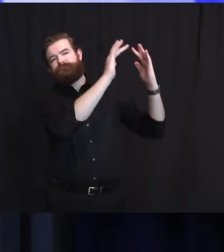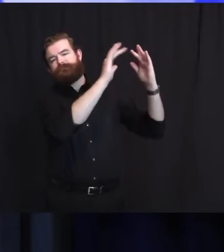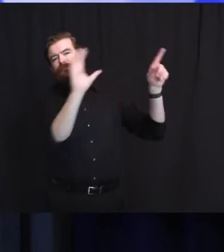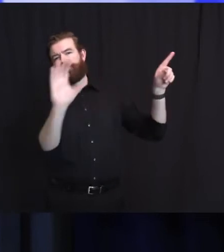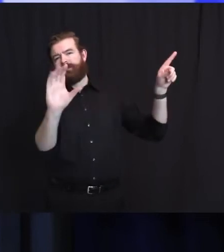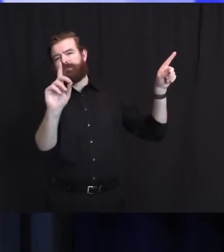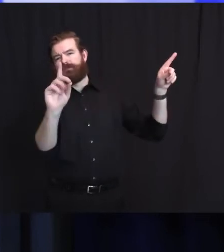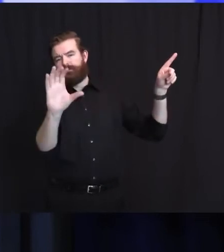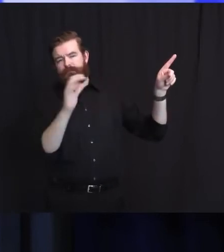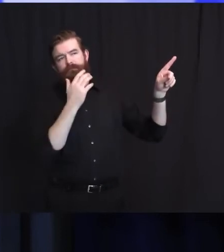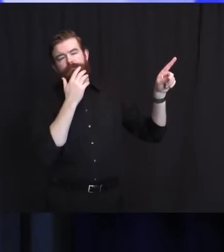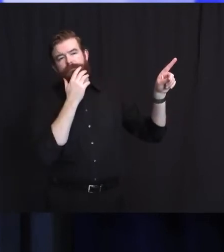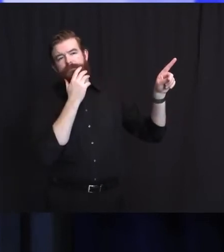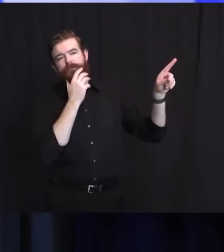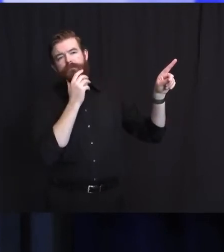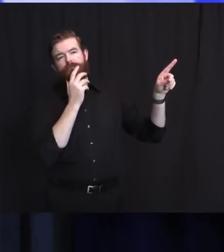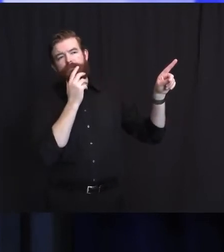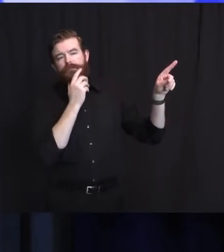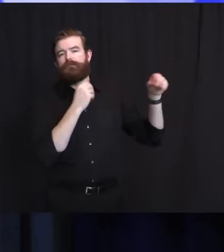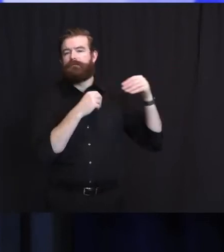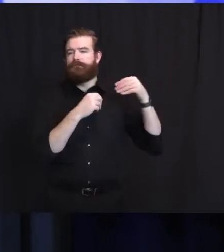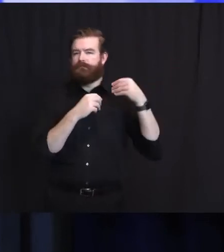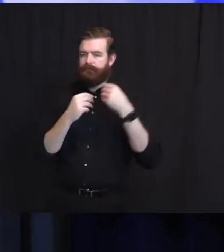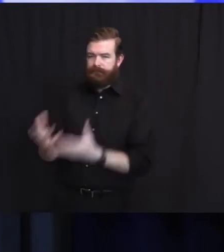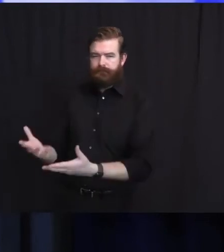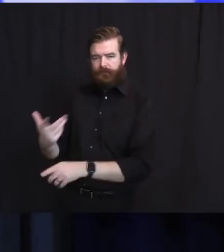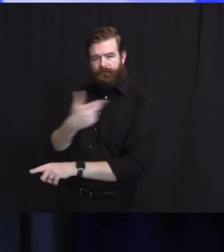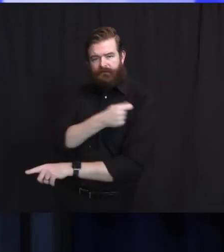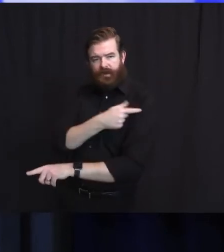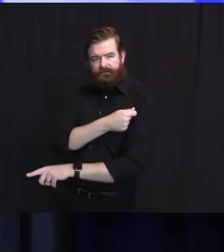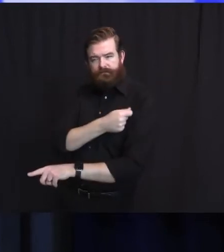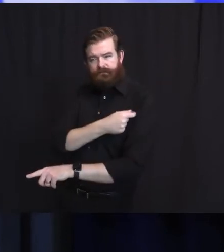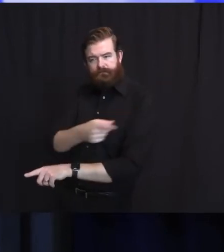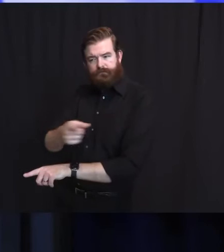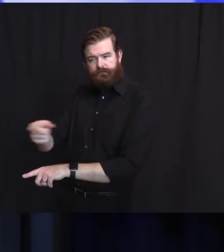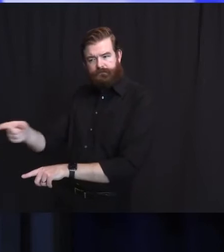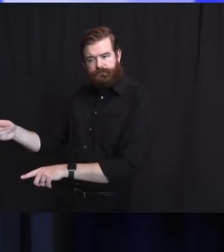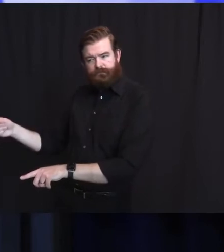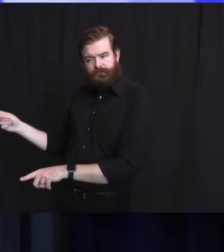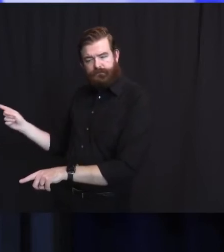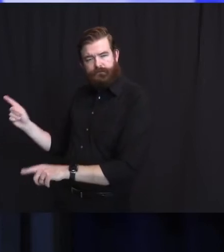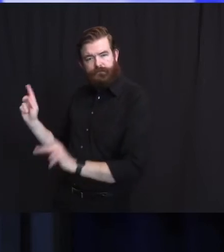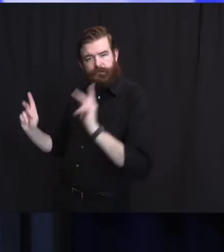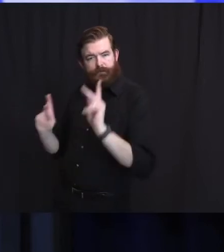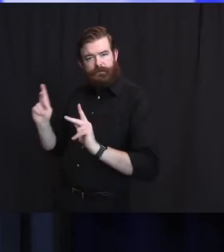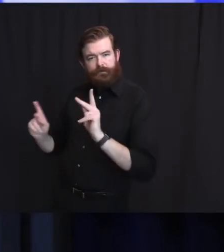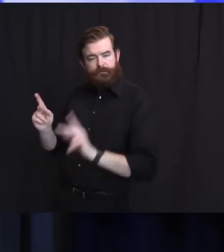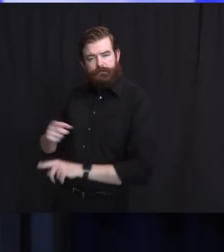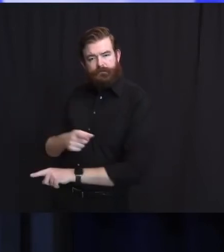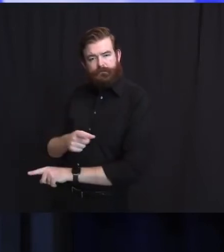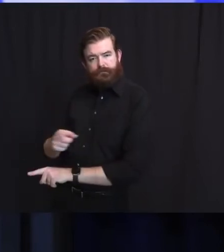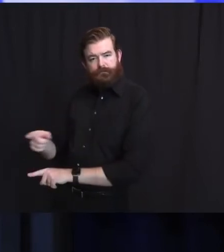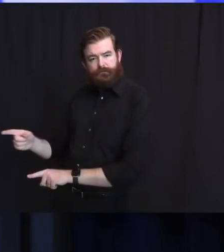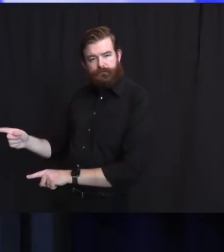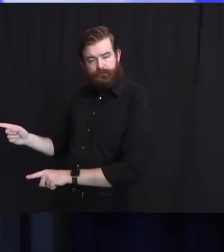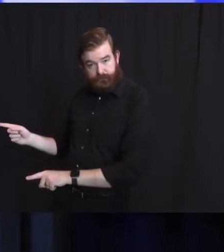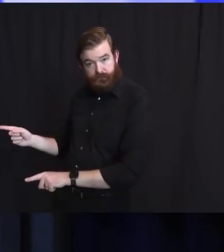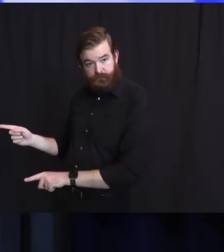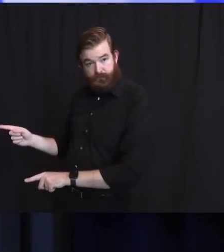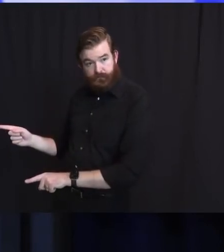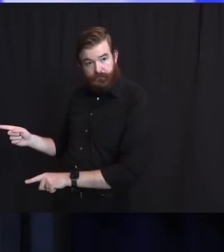as possible vaccinated through this program. The facilities in this category of congregate settings